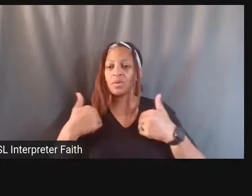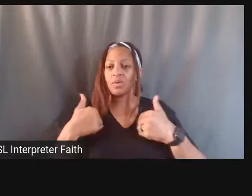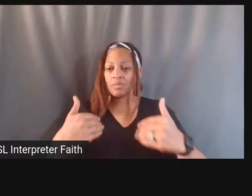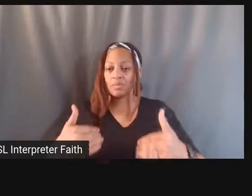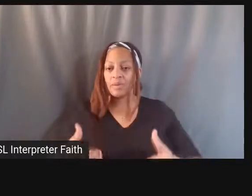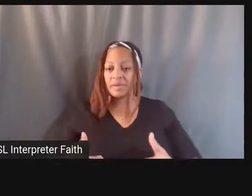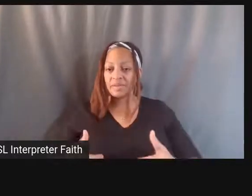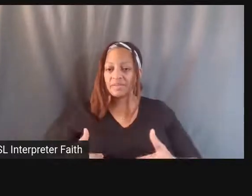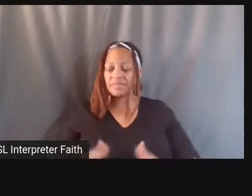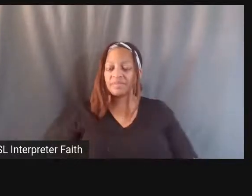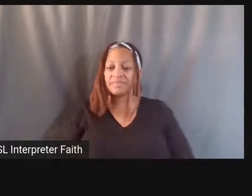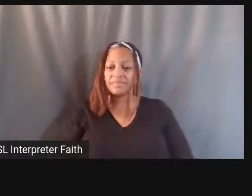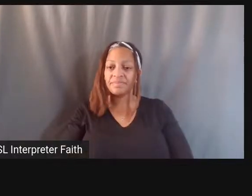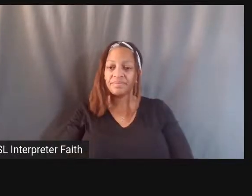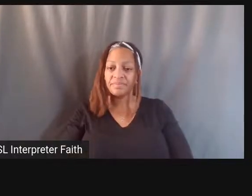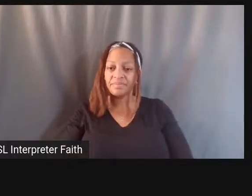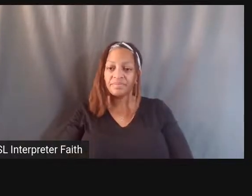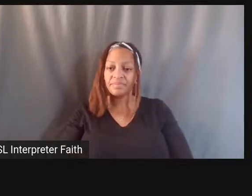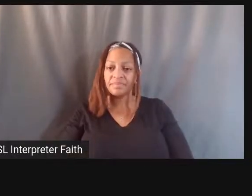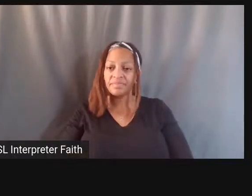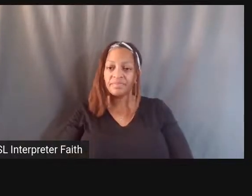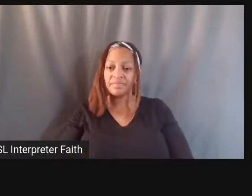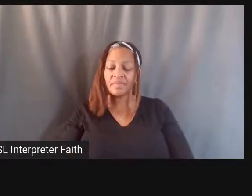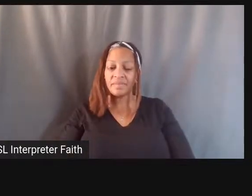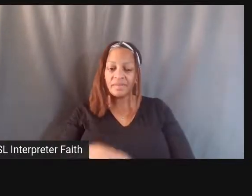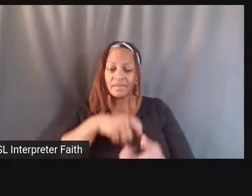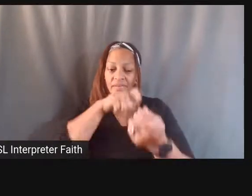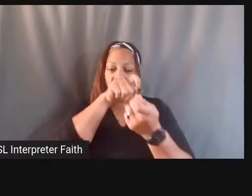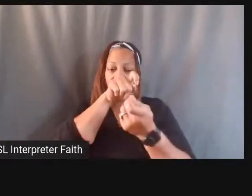to the precise physical sensations.